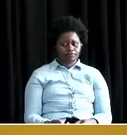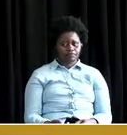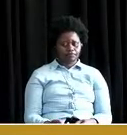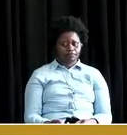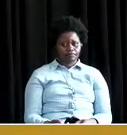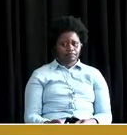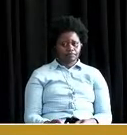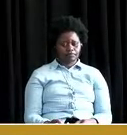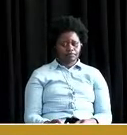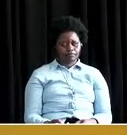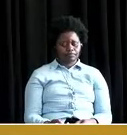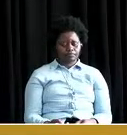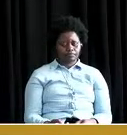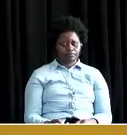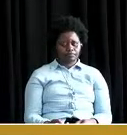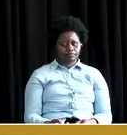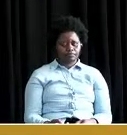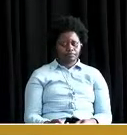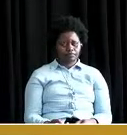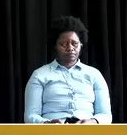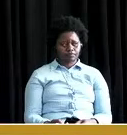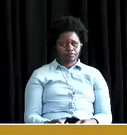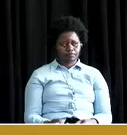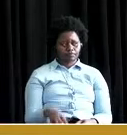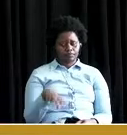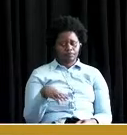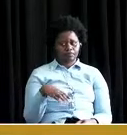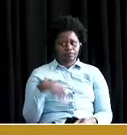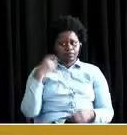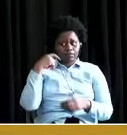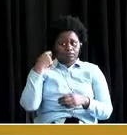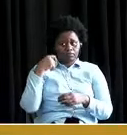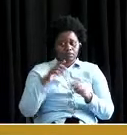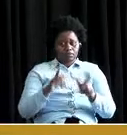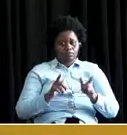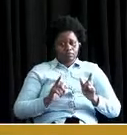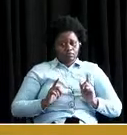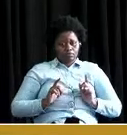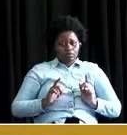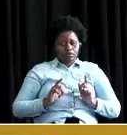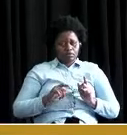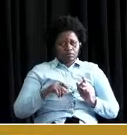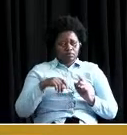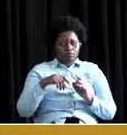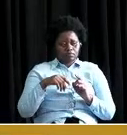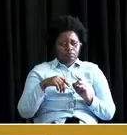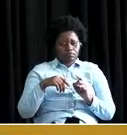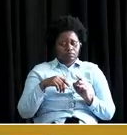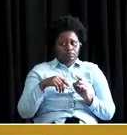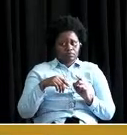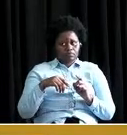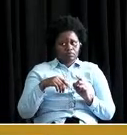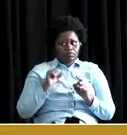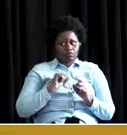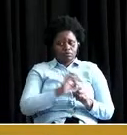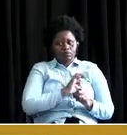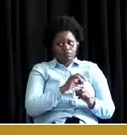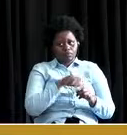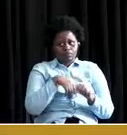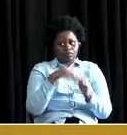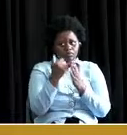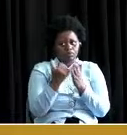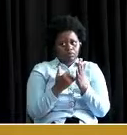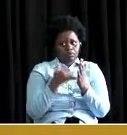Speaker, before you allow Speaker, Councillor Mthetho, before you allow the Mayor, am I not on your speakers list? No, you are not.